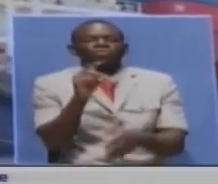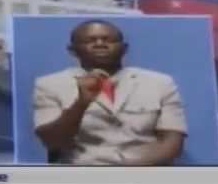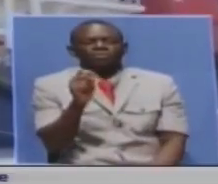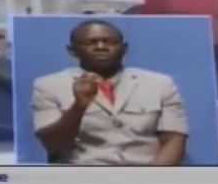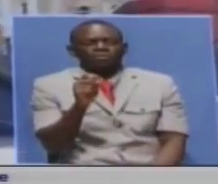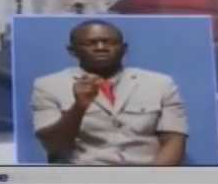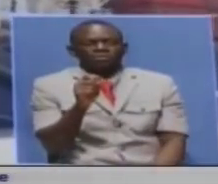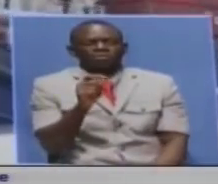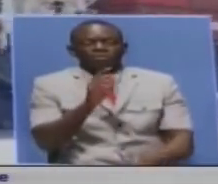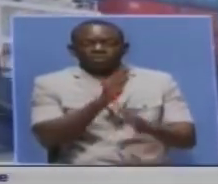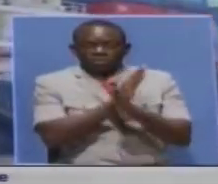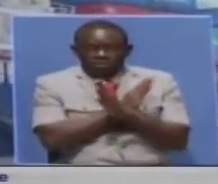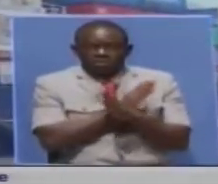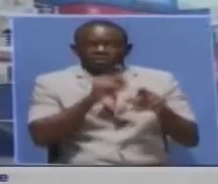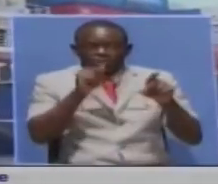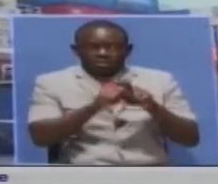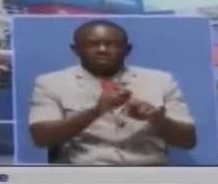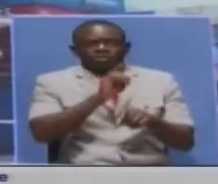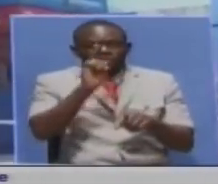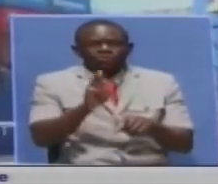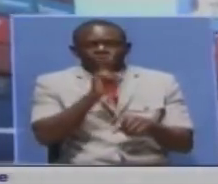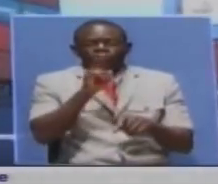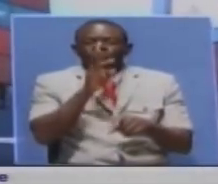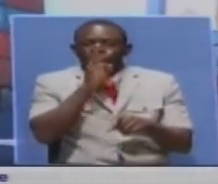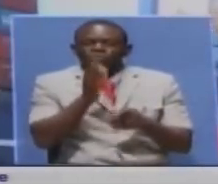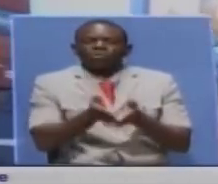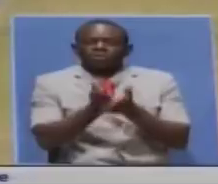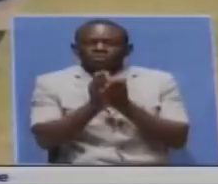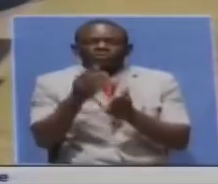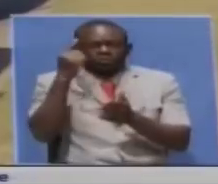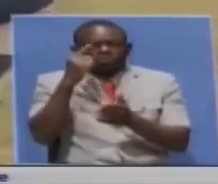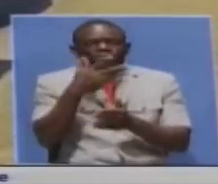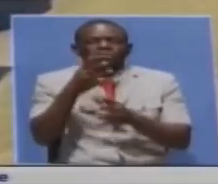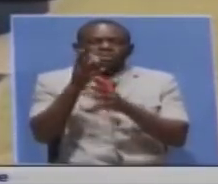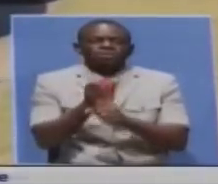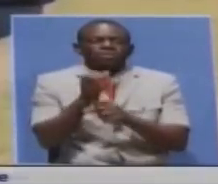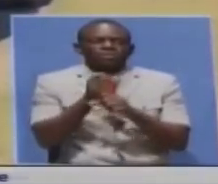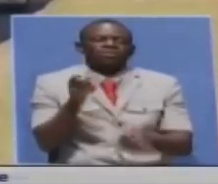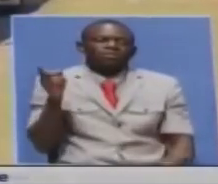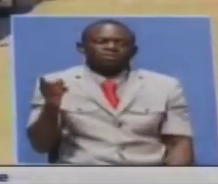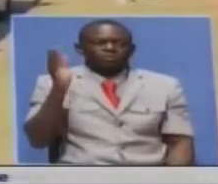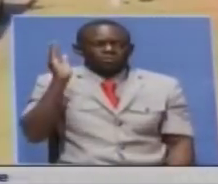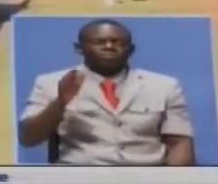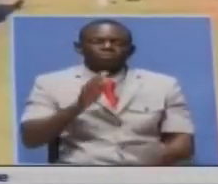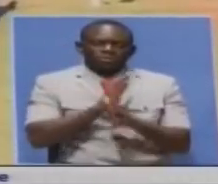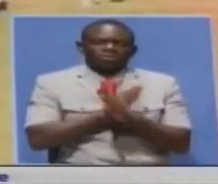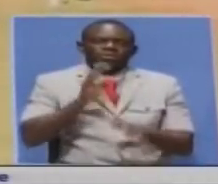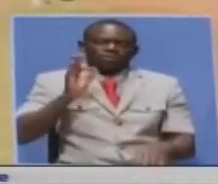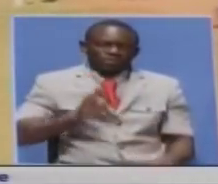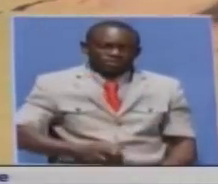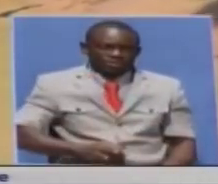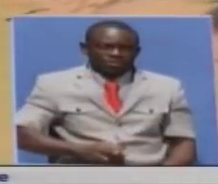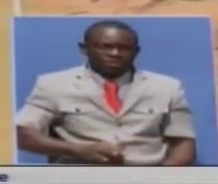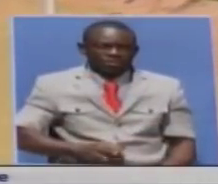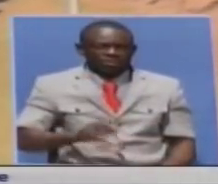the port, is poised to greatly benefit from the expansion works. This is through the importation of second-hand